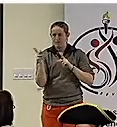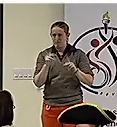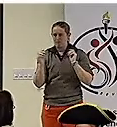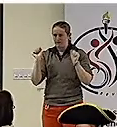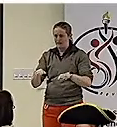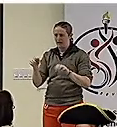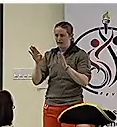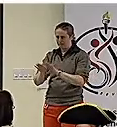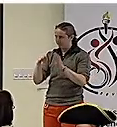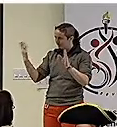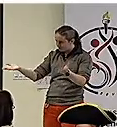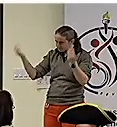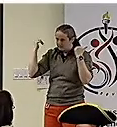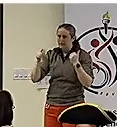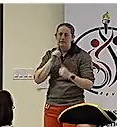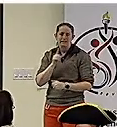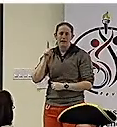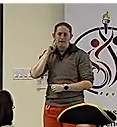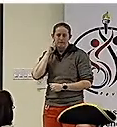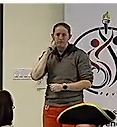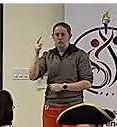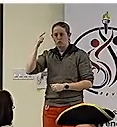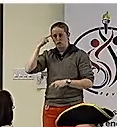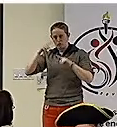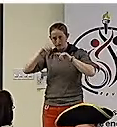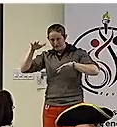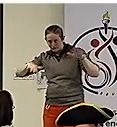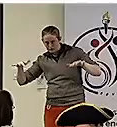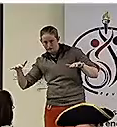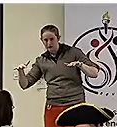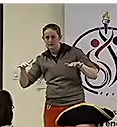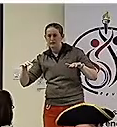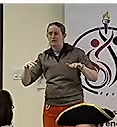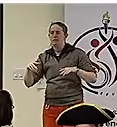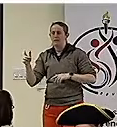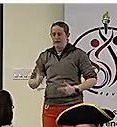deaf, neurodivergent, and or living with disabilities.